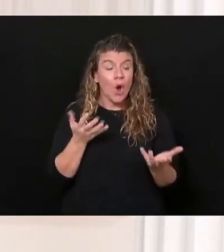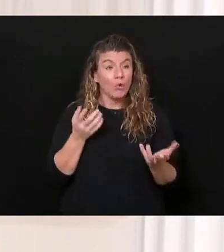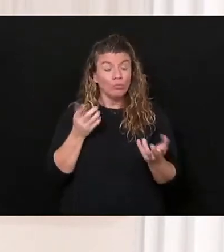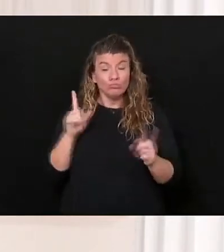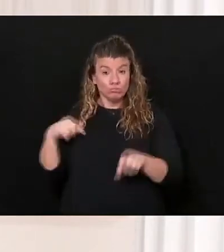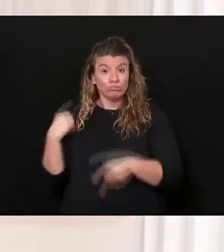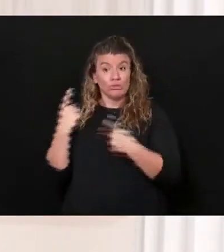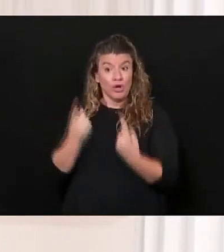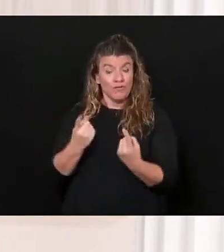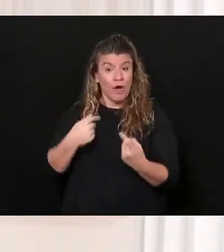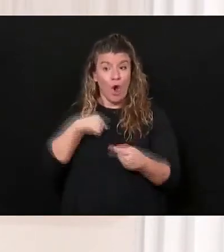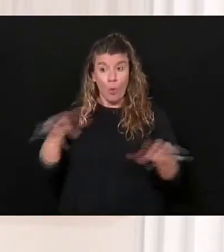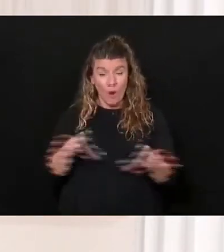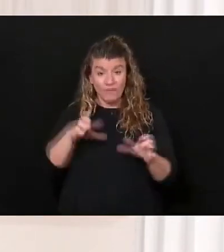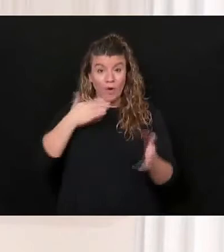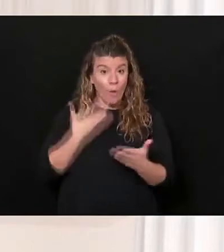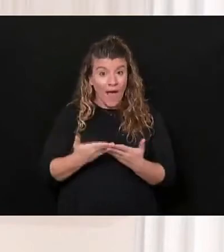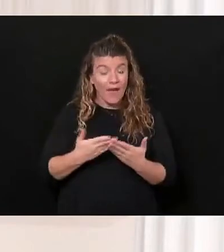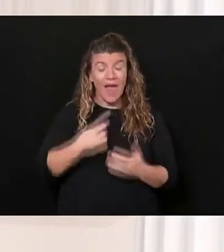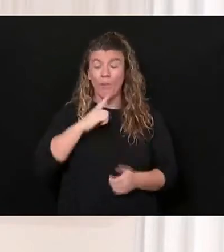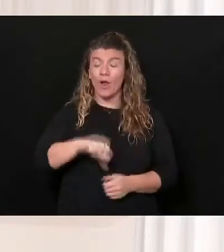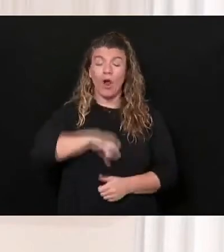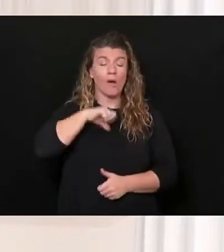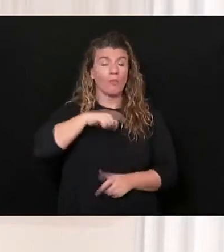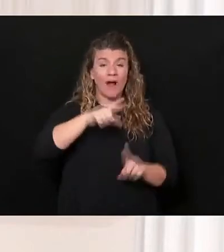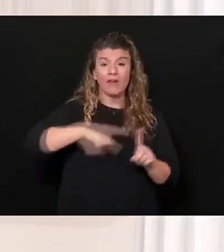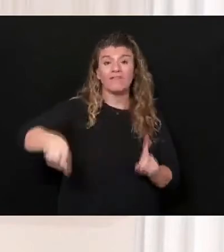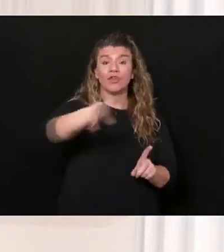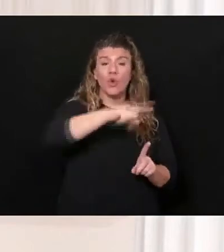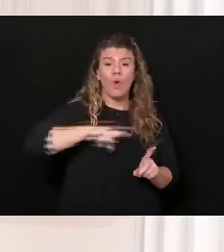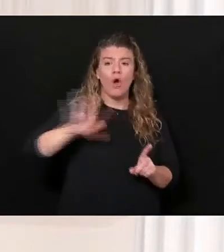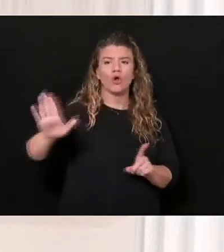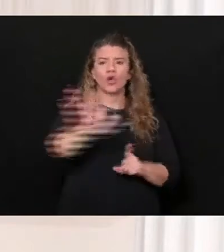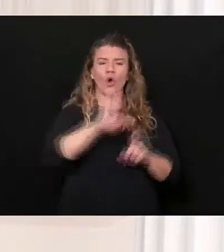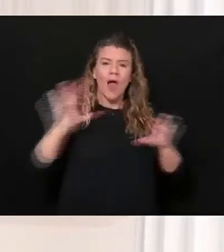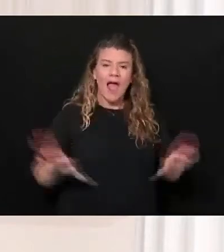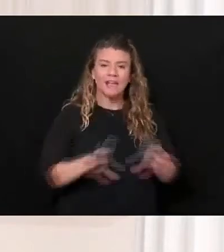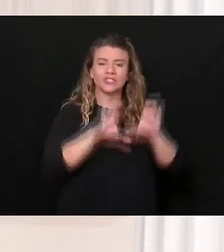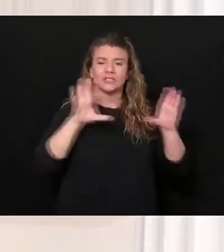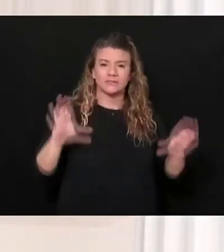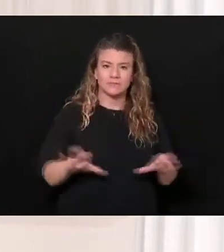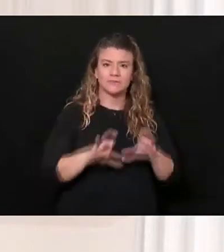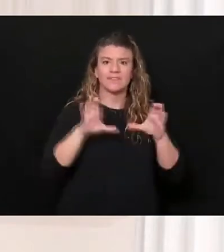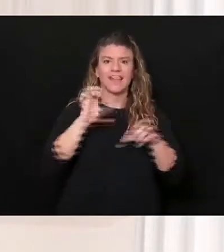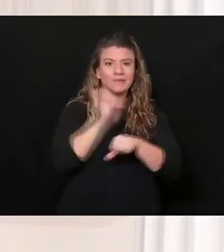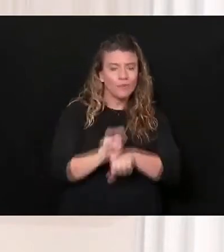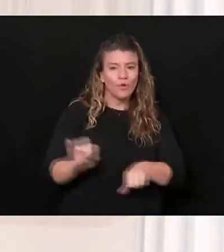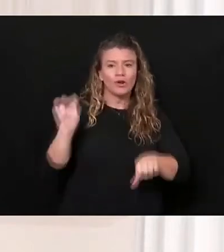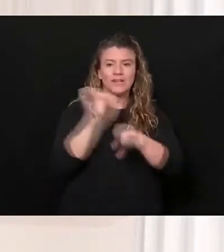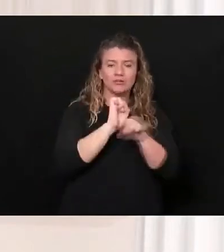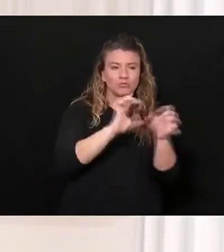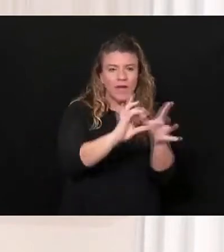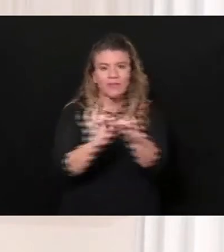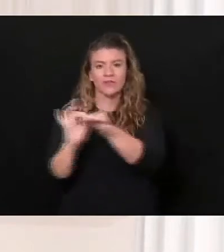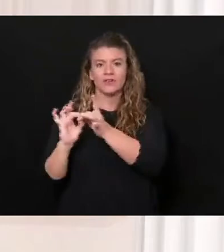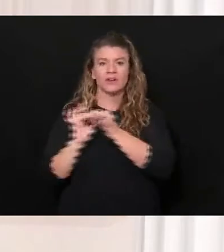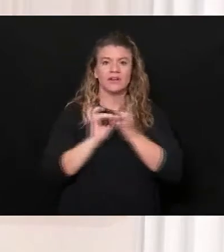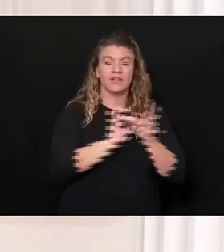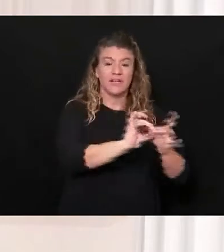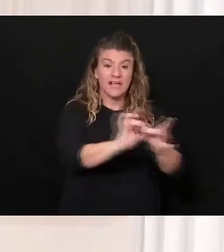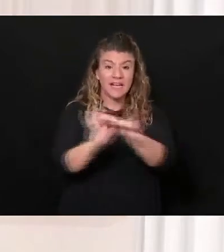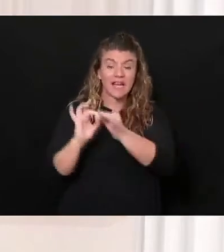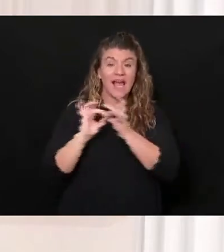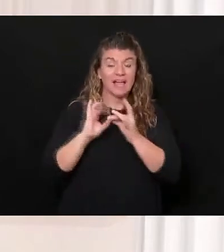well, and we're so proud of our citizens' actions and working together as